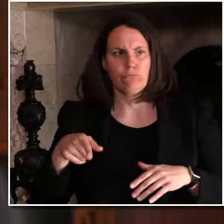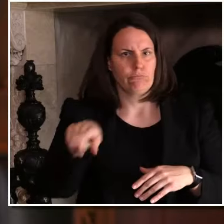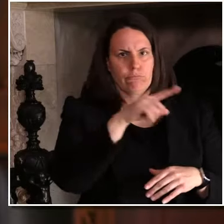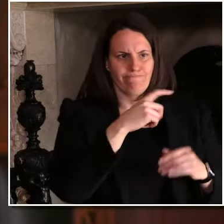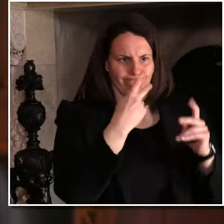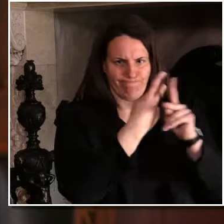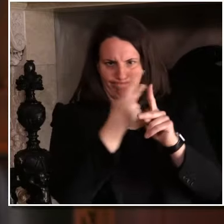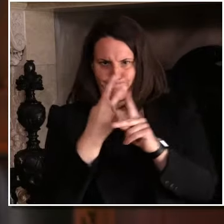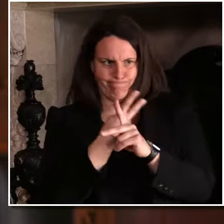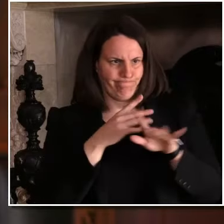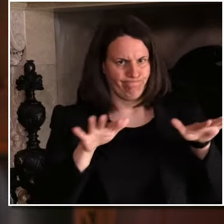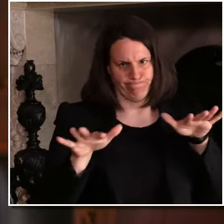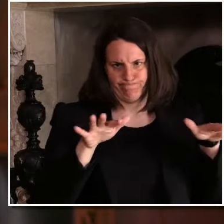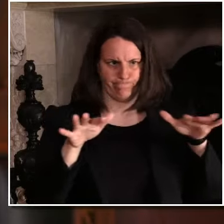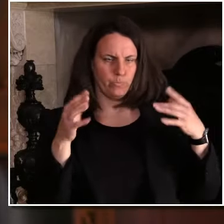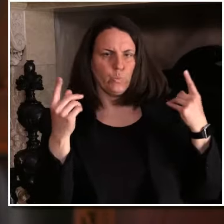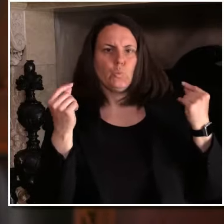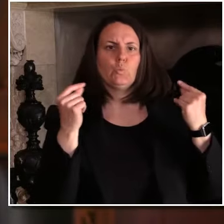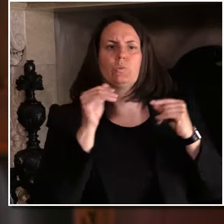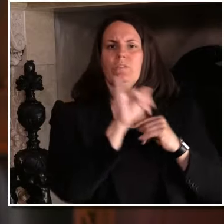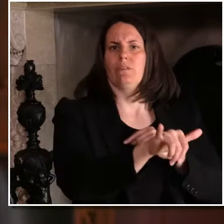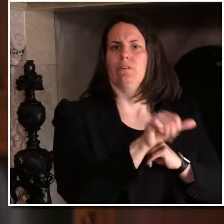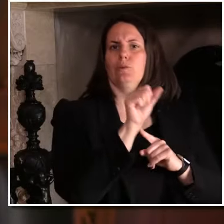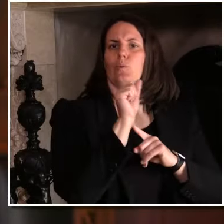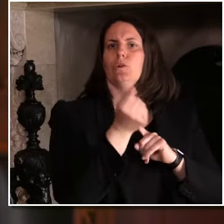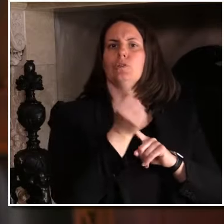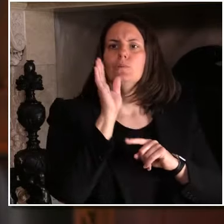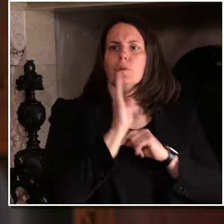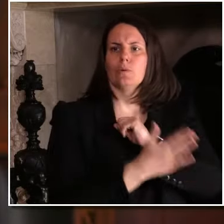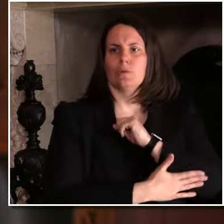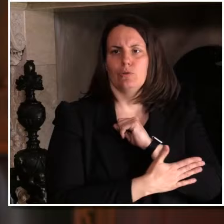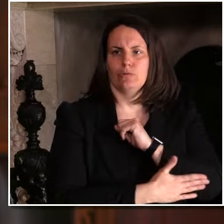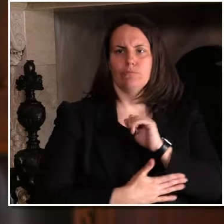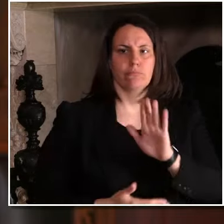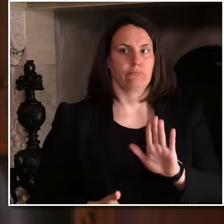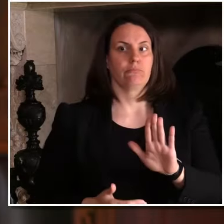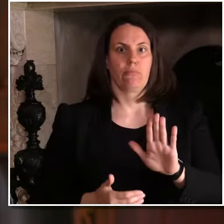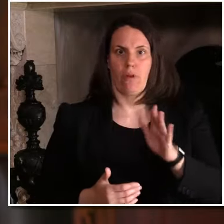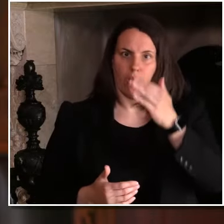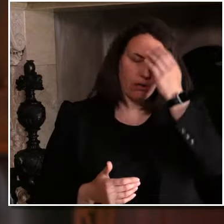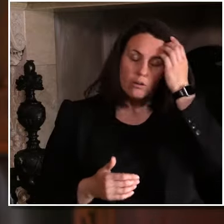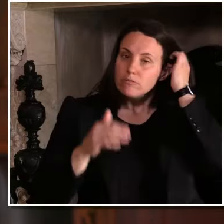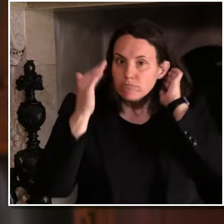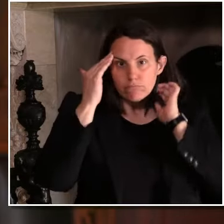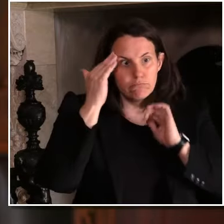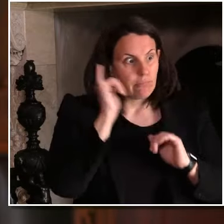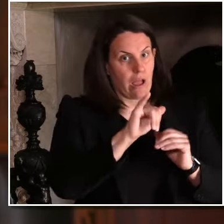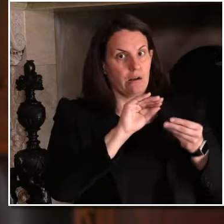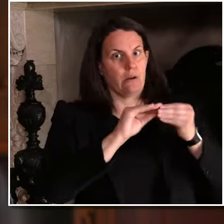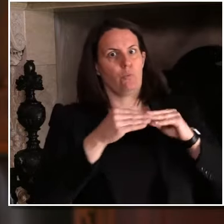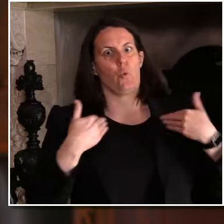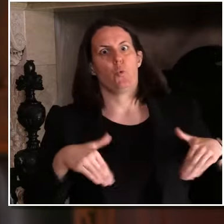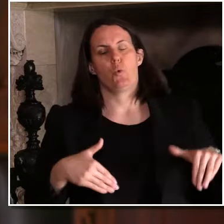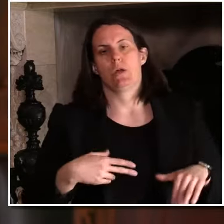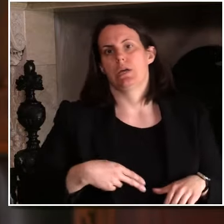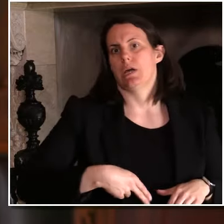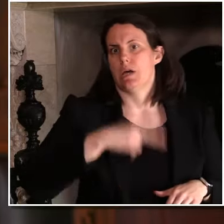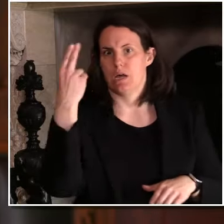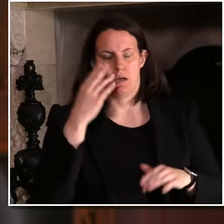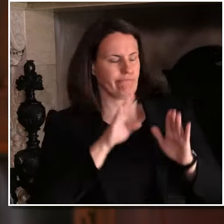we understand the prevalence and the outbreak there. I do think,